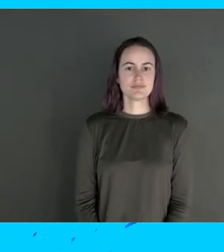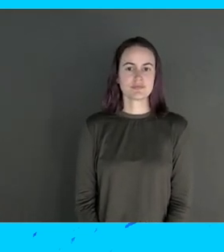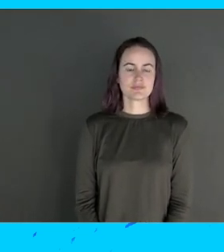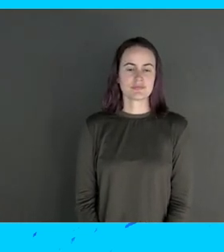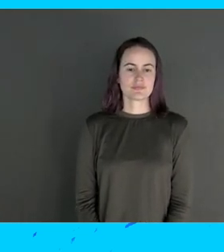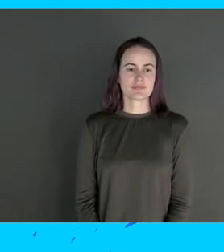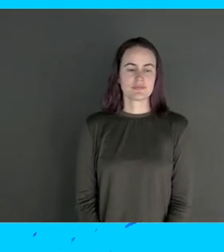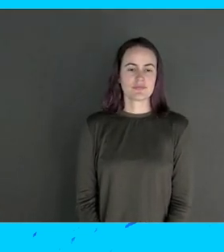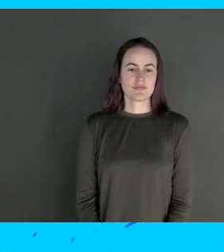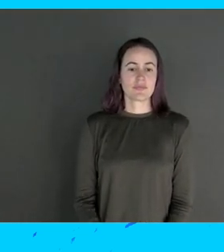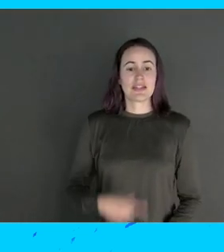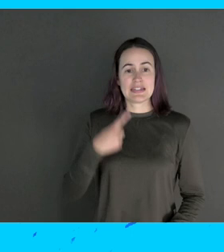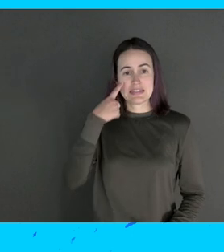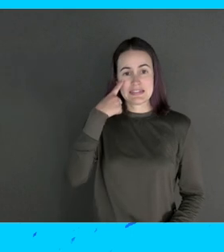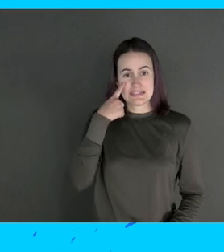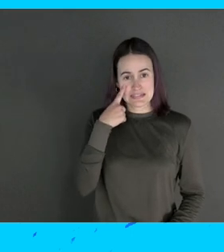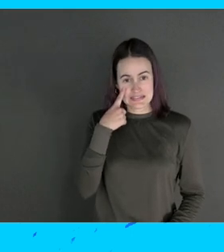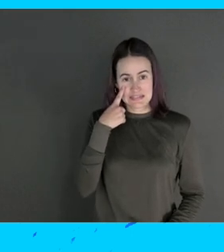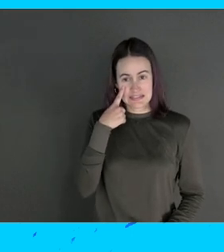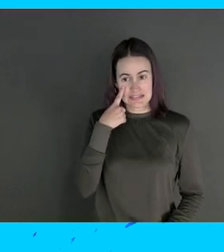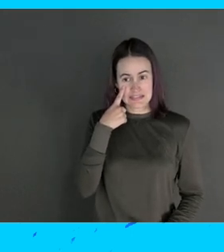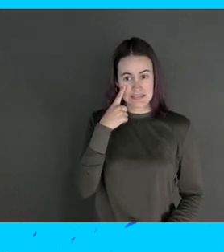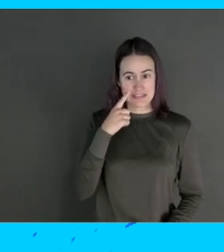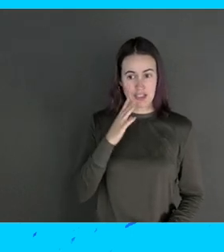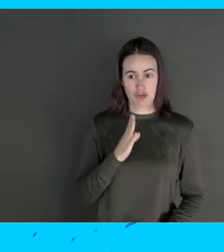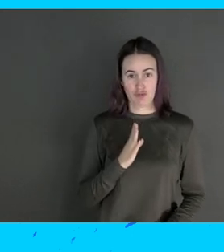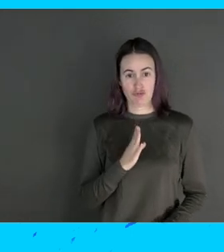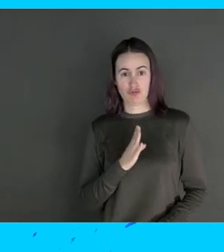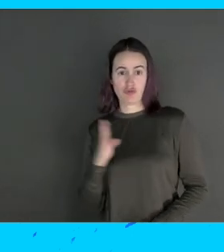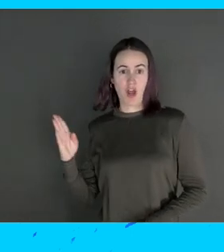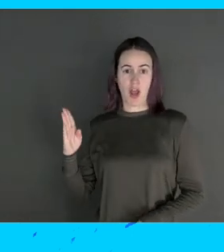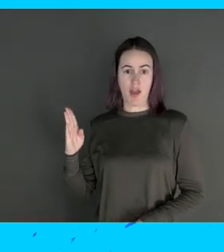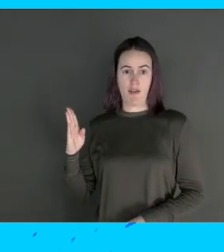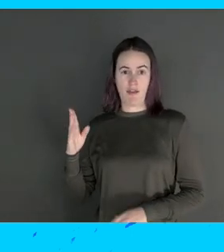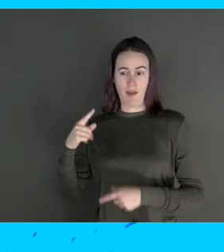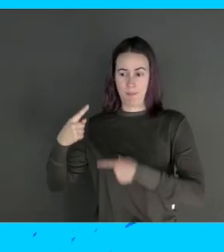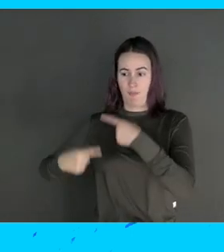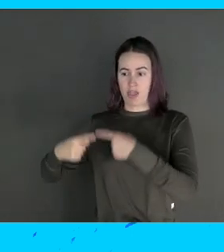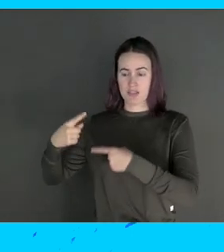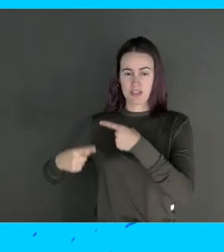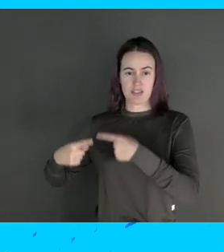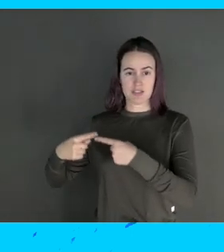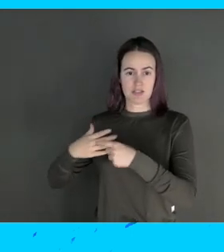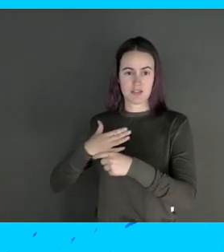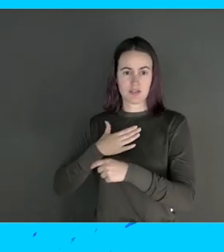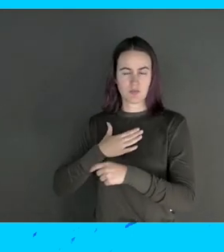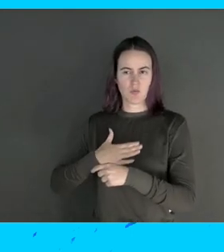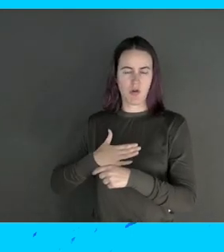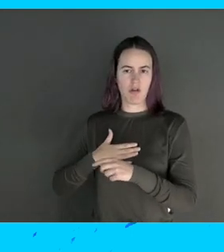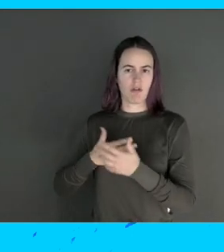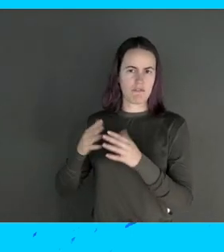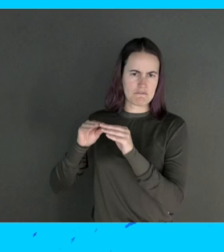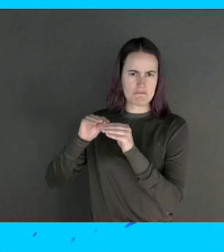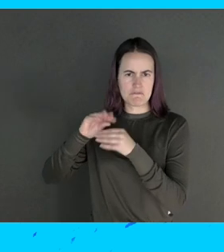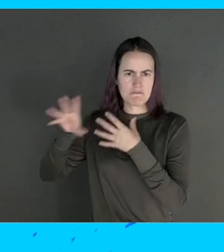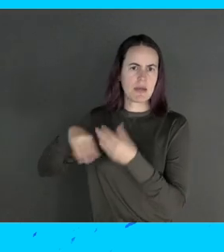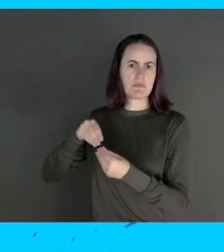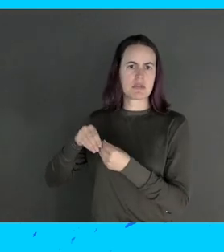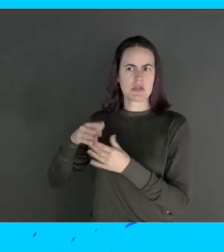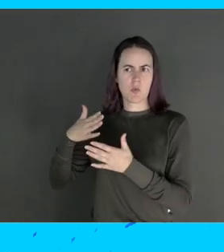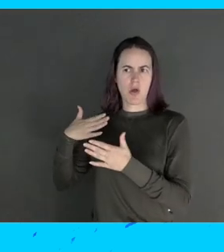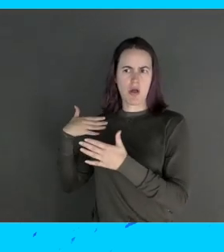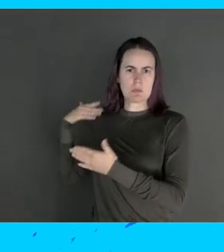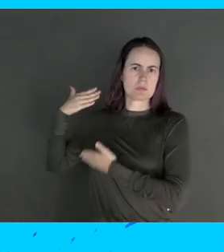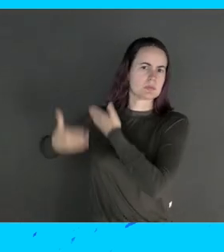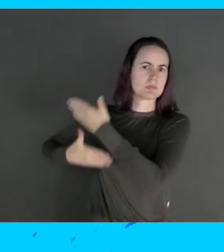big movement from the far-right groups that leverage the notion of family values and traditional gender norms